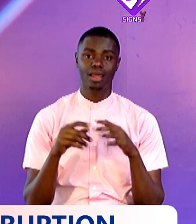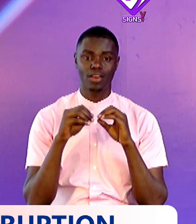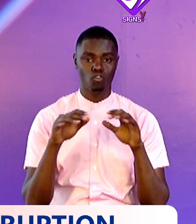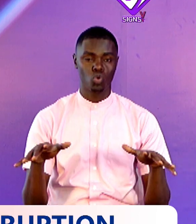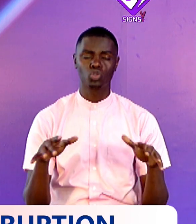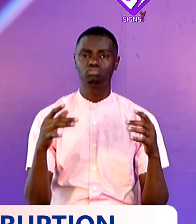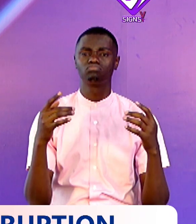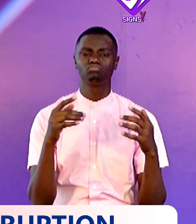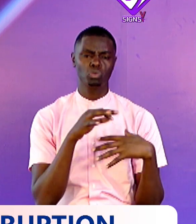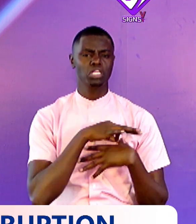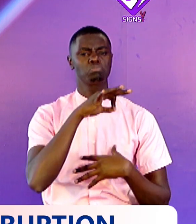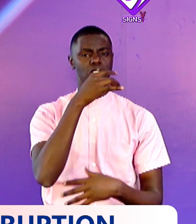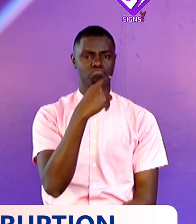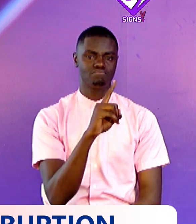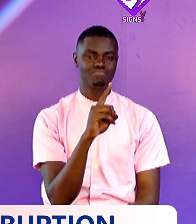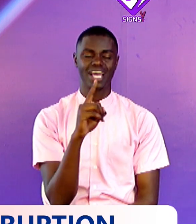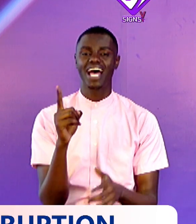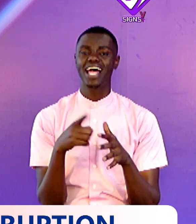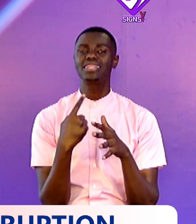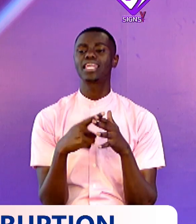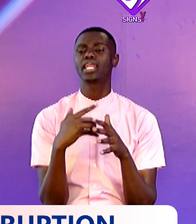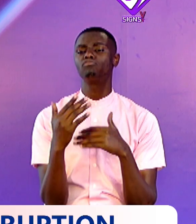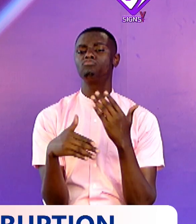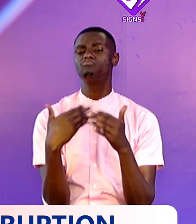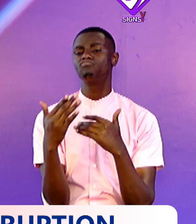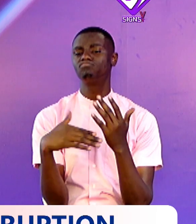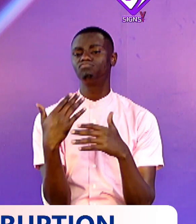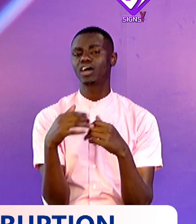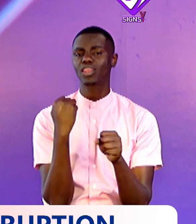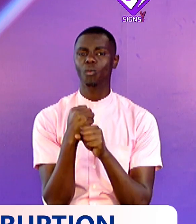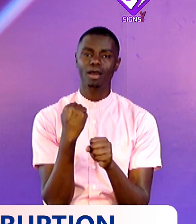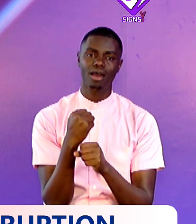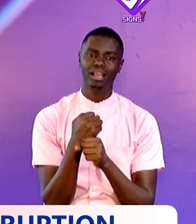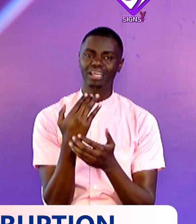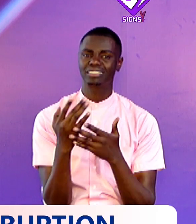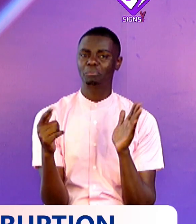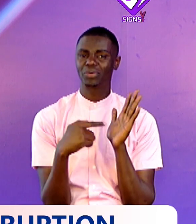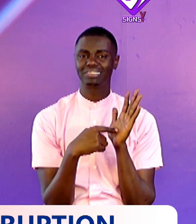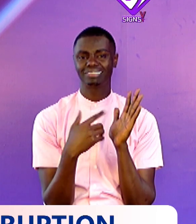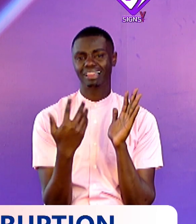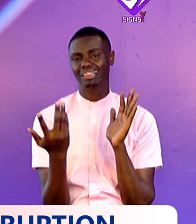very right. Then they work, and then at some point,